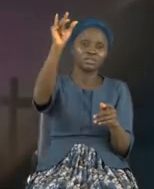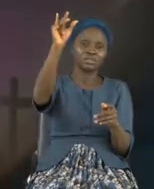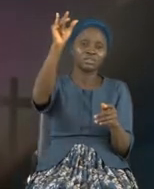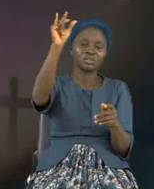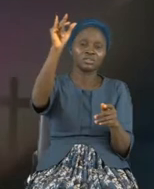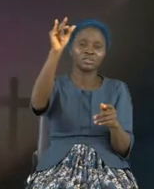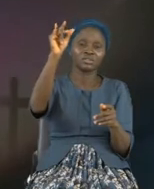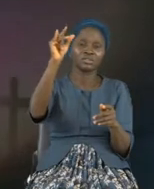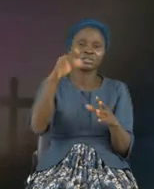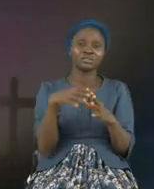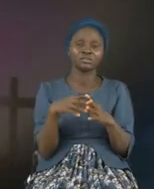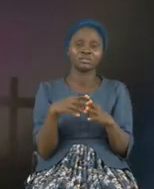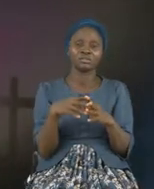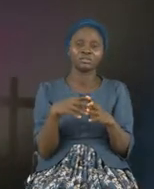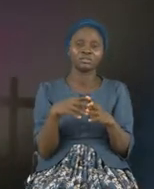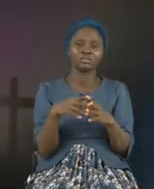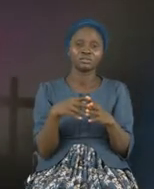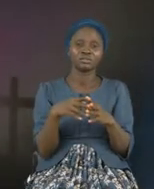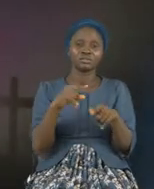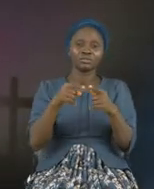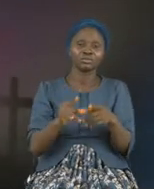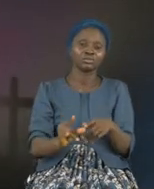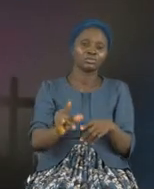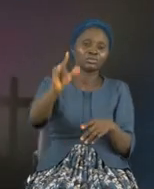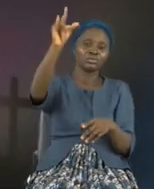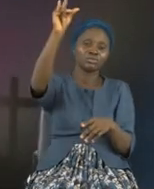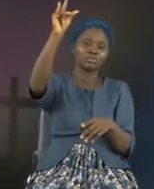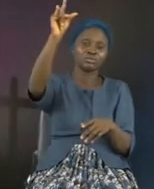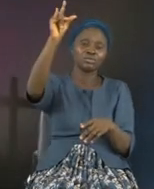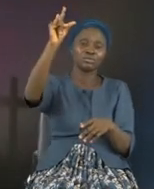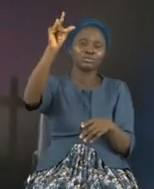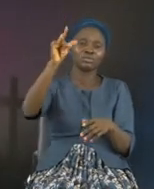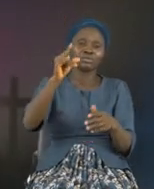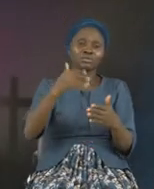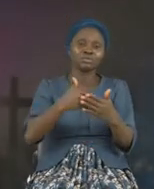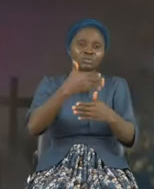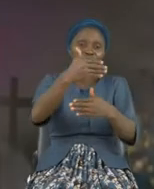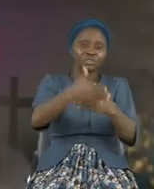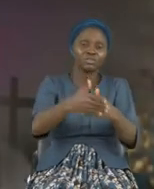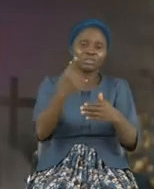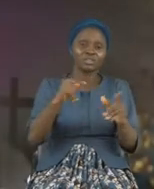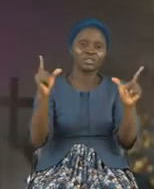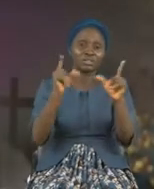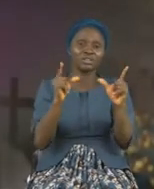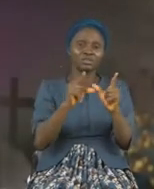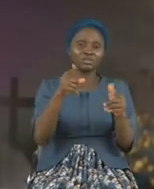transcend means you go beyond the level you have ever known.